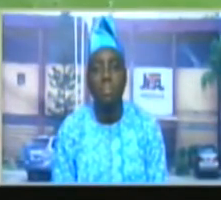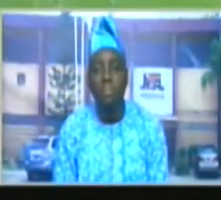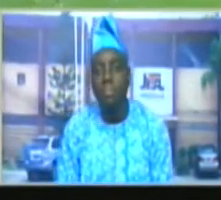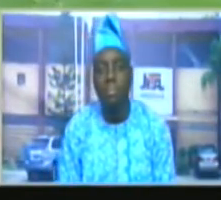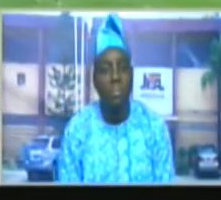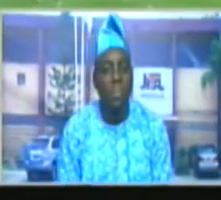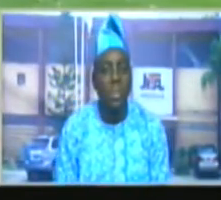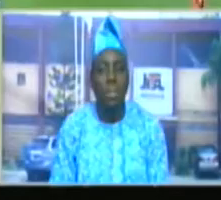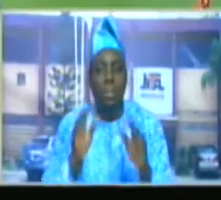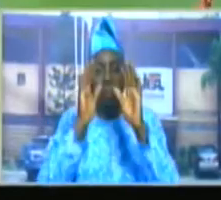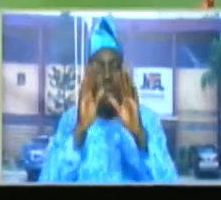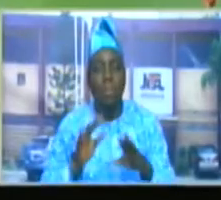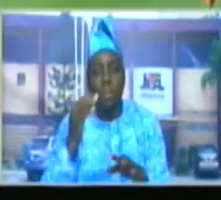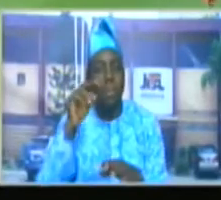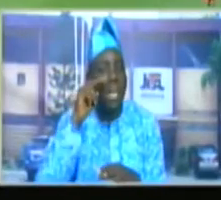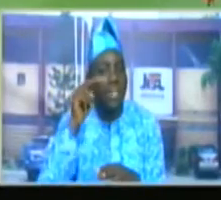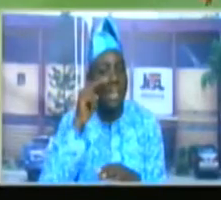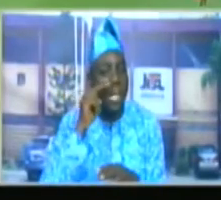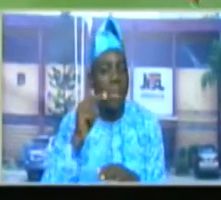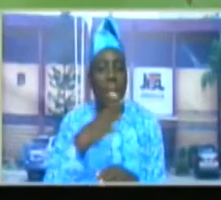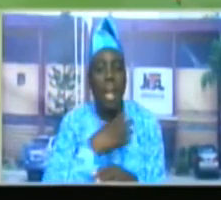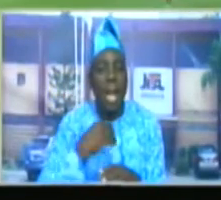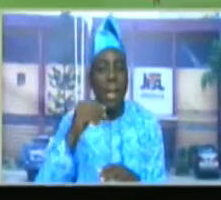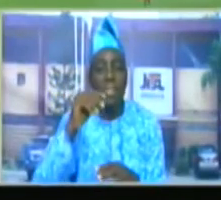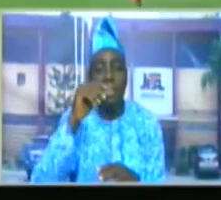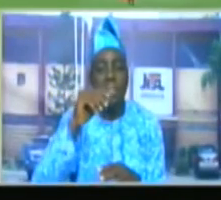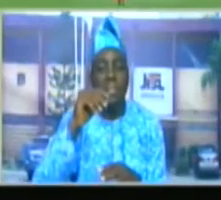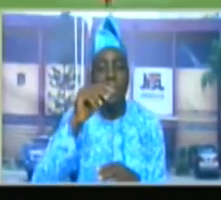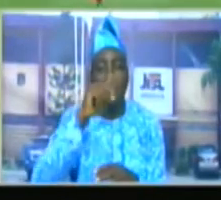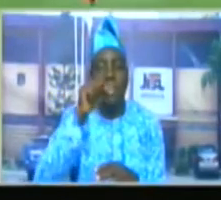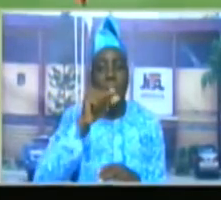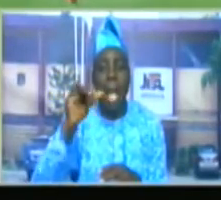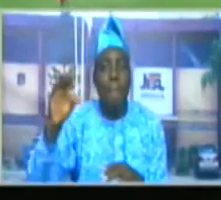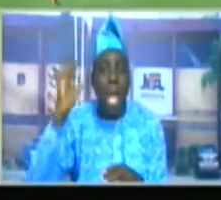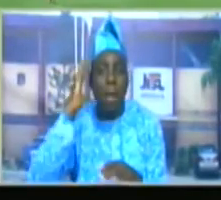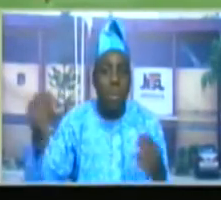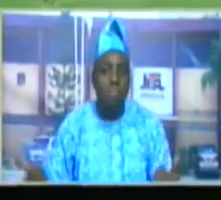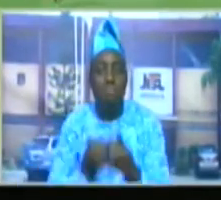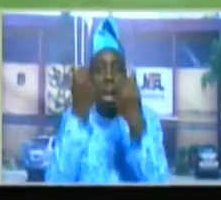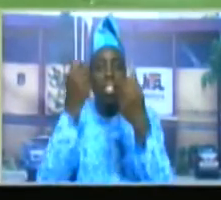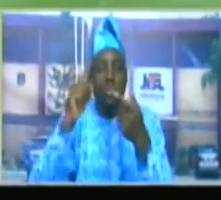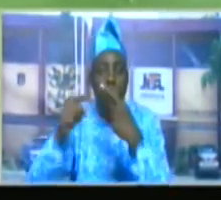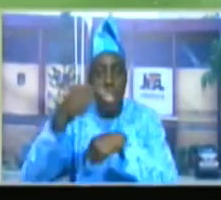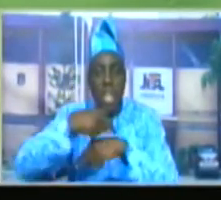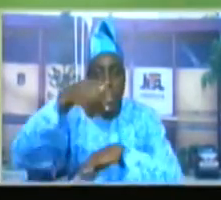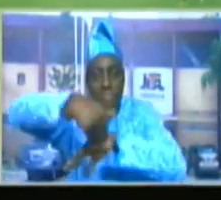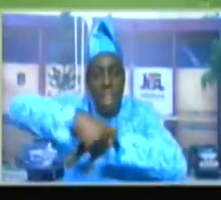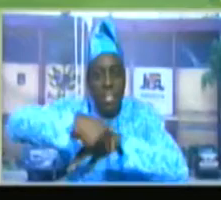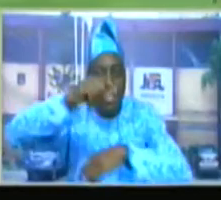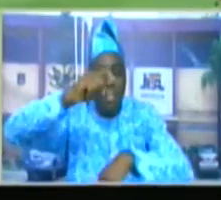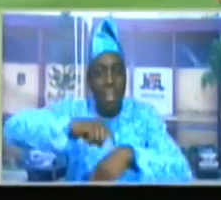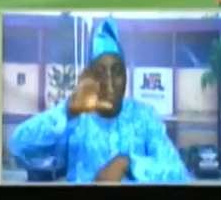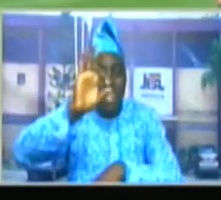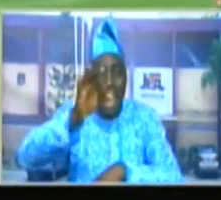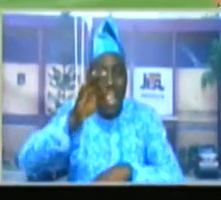Super Falcons of Nigeria and Chi Polo Polo of Zambia file out tonight at the Stade Mohammed V in Casablanca in the battle of a third